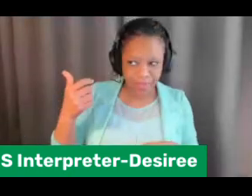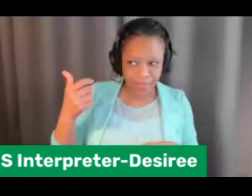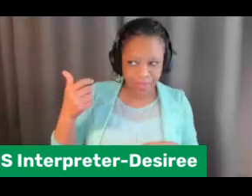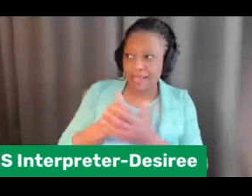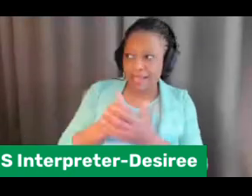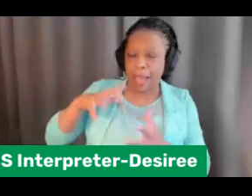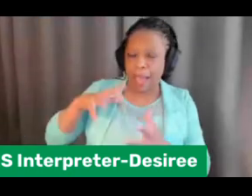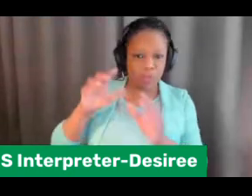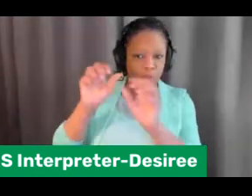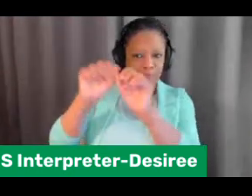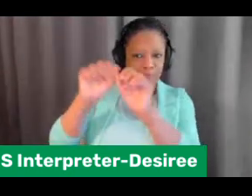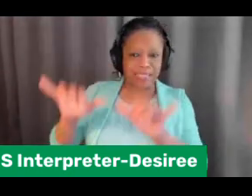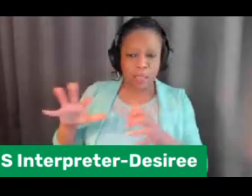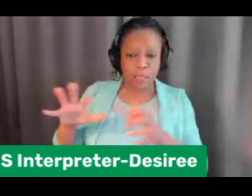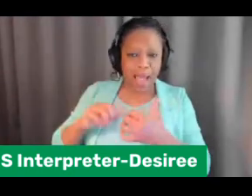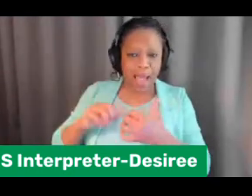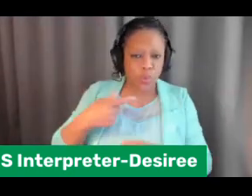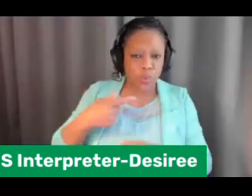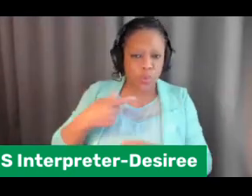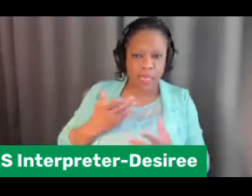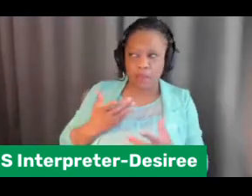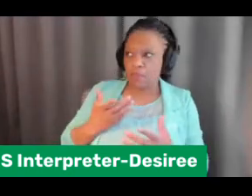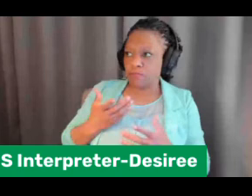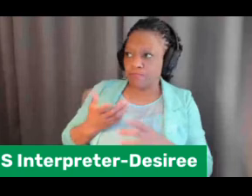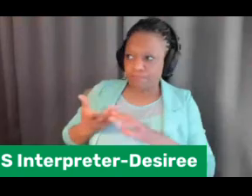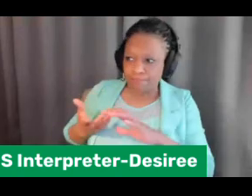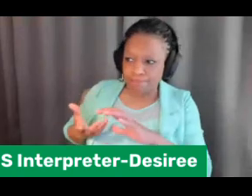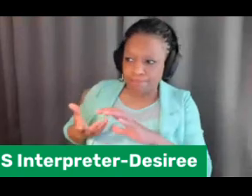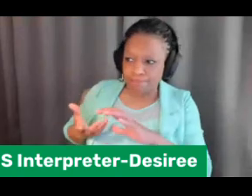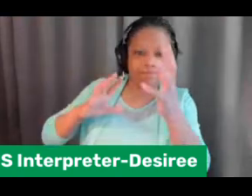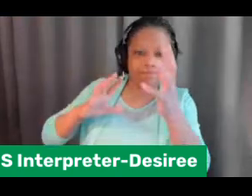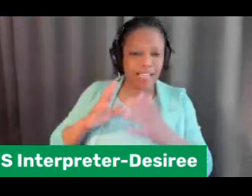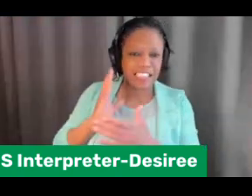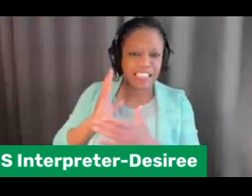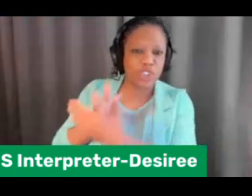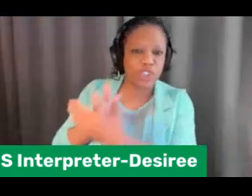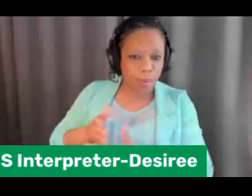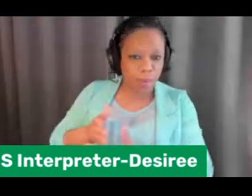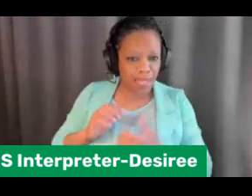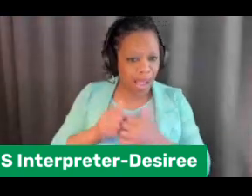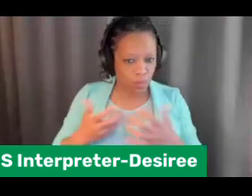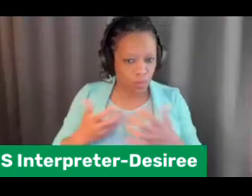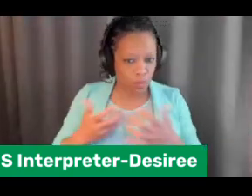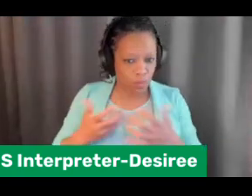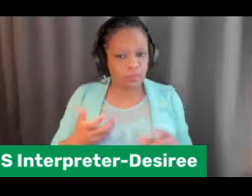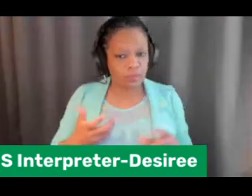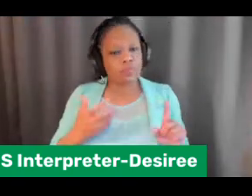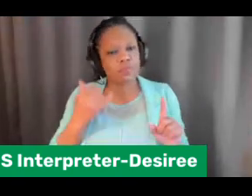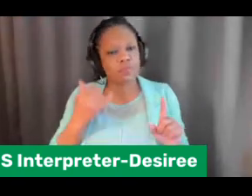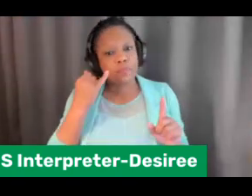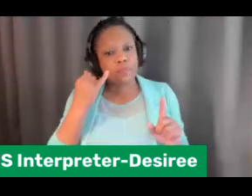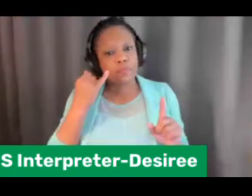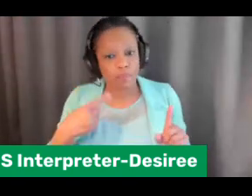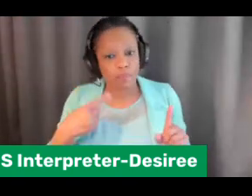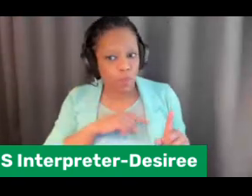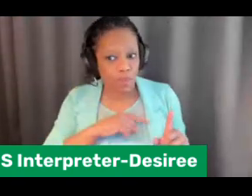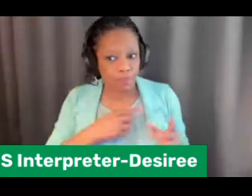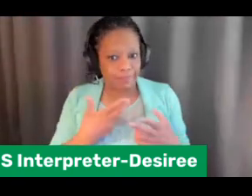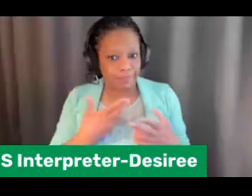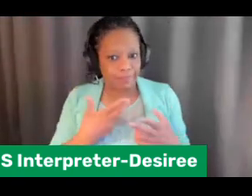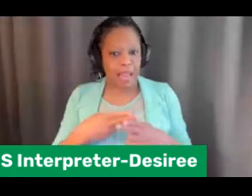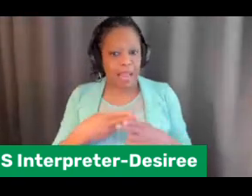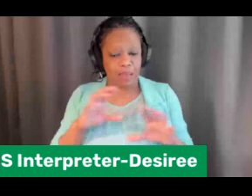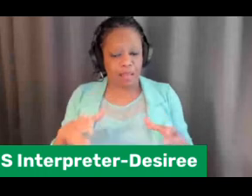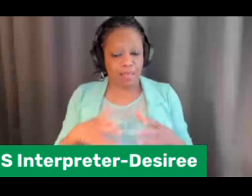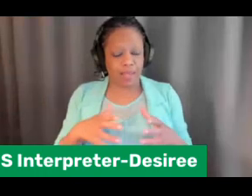intertwined in? And sometimes that's being pragmatic in our actions, right? And naming the sort of collective practices that we want to do